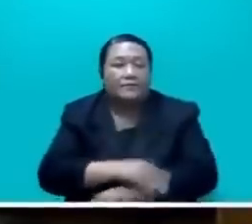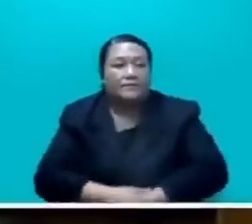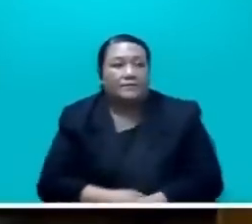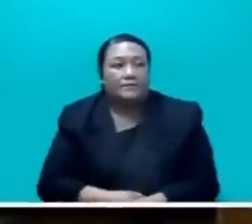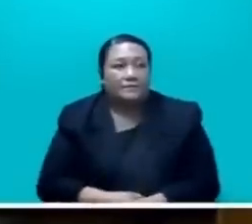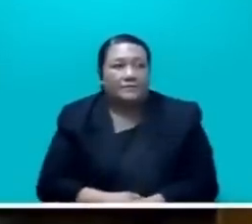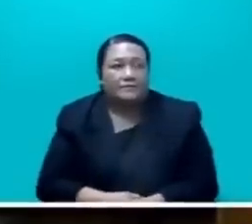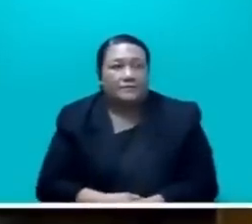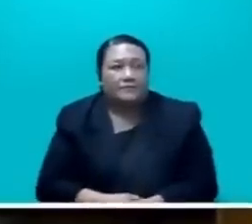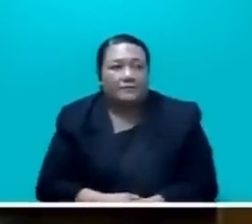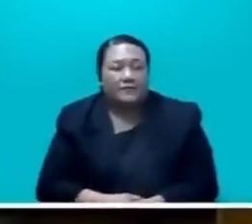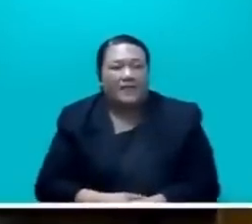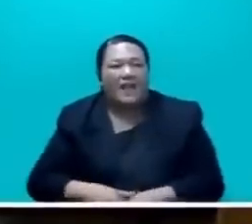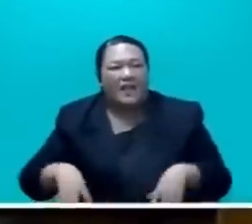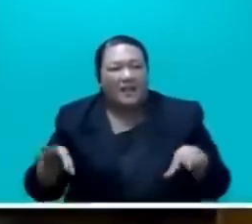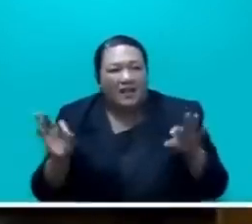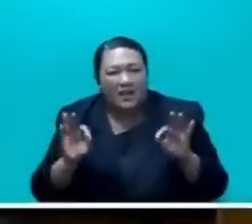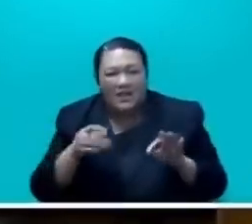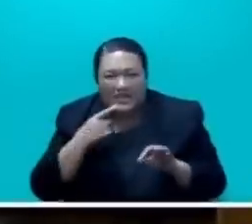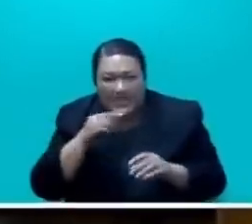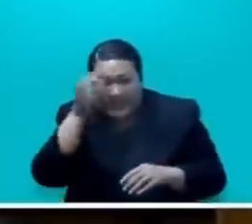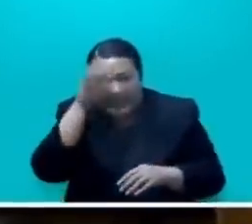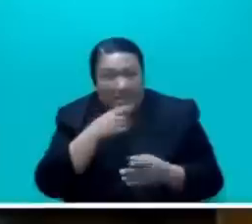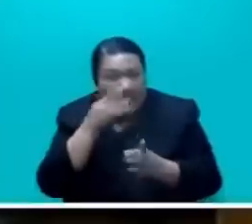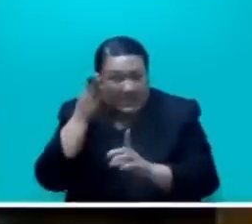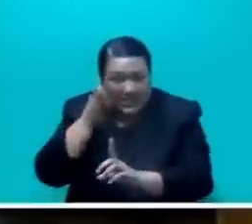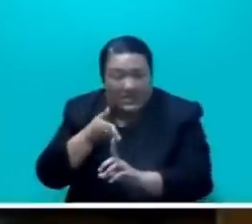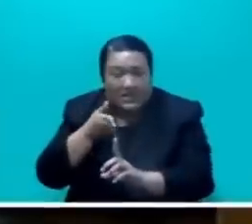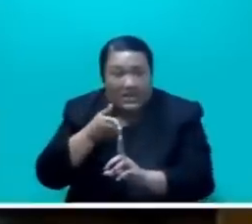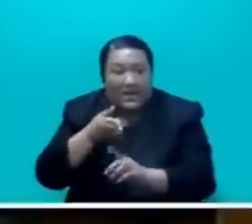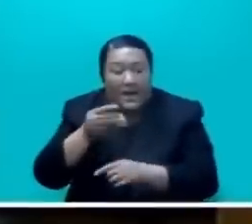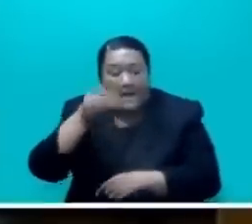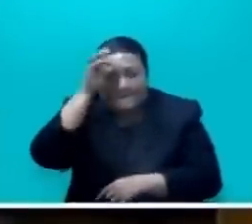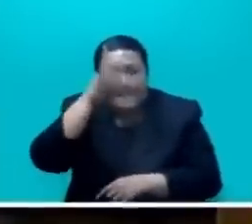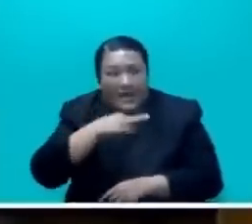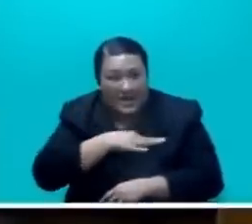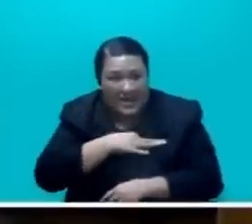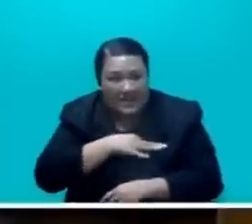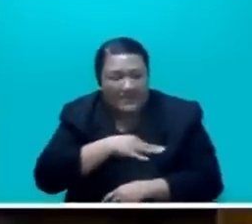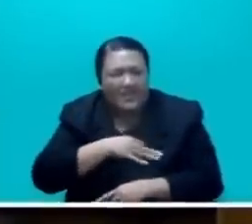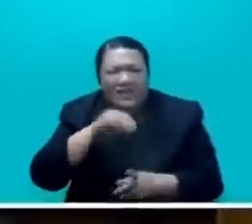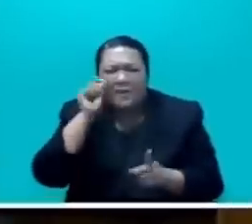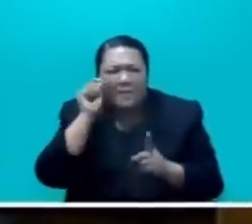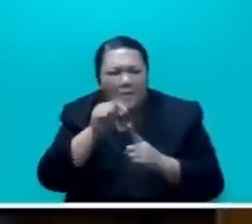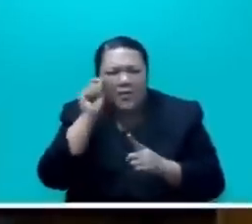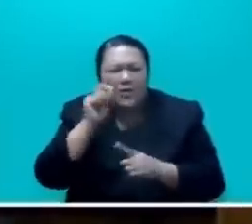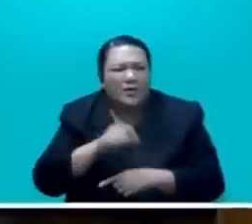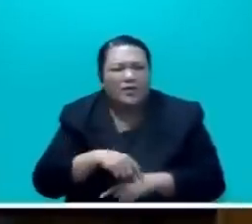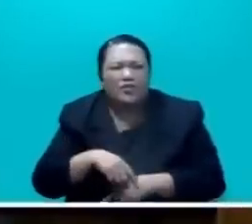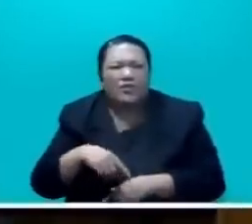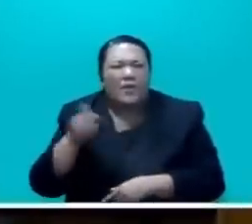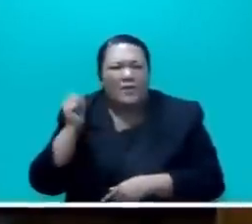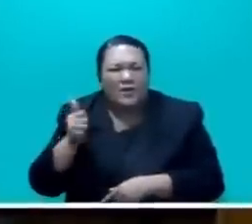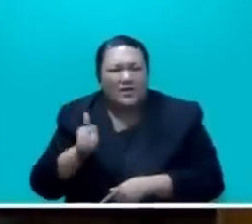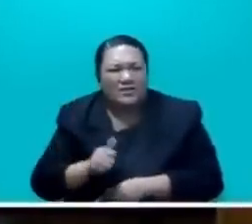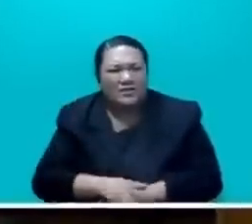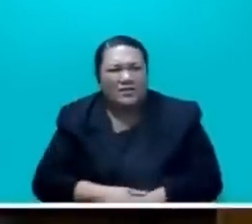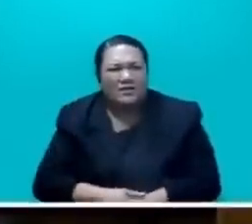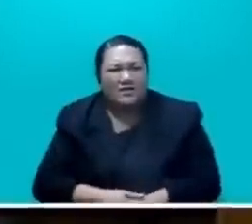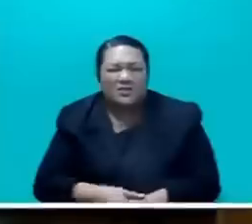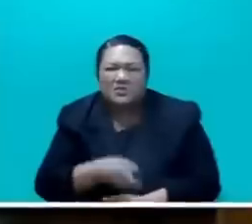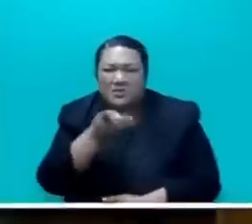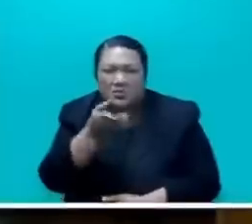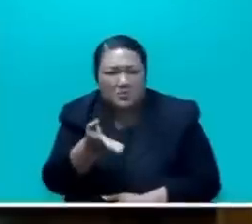that there is no point apologizing, he will be, we'll confirm to him there is no point in apologizing. You apologize or not,